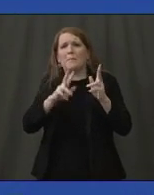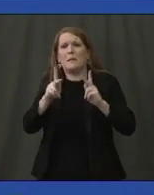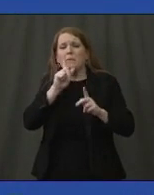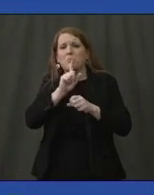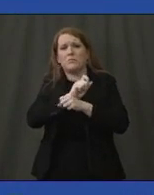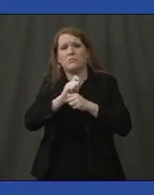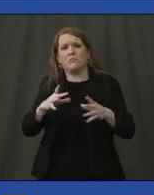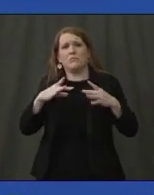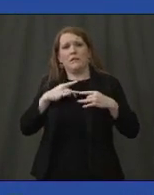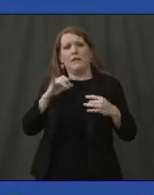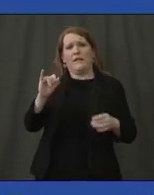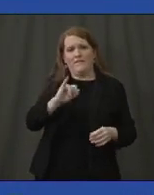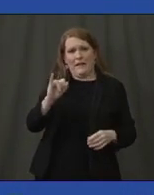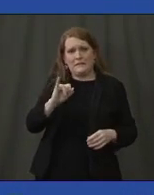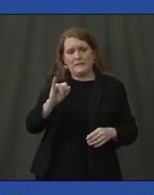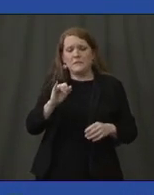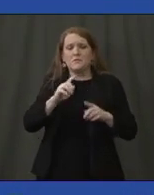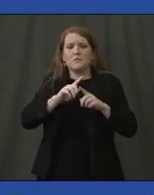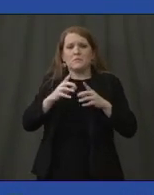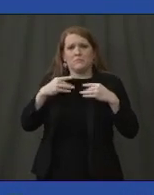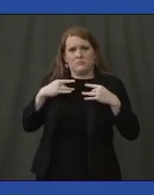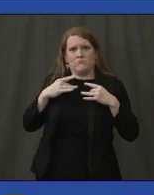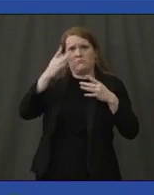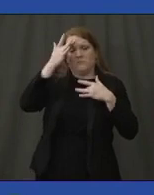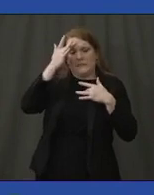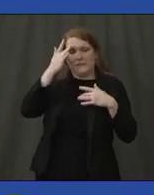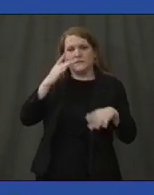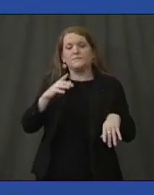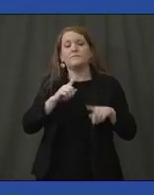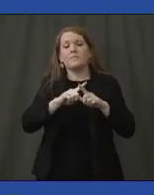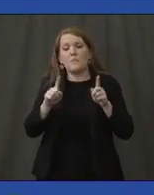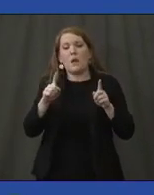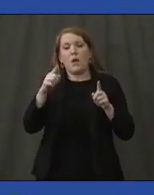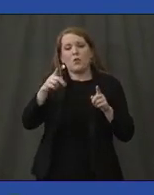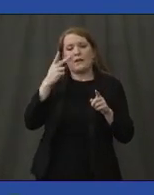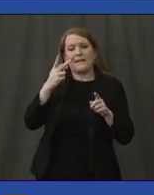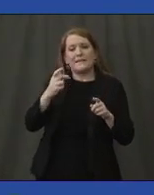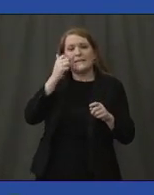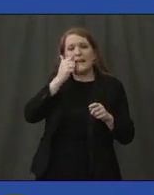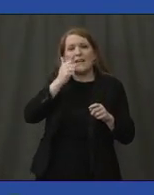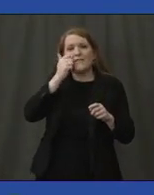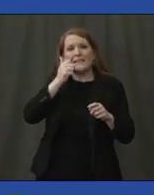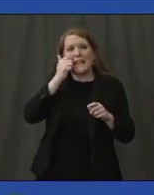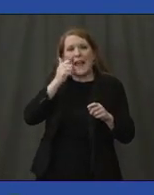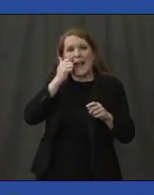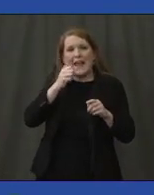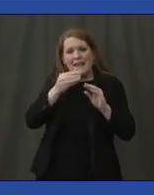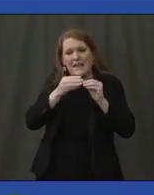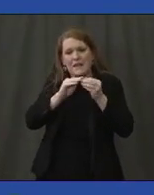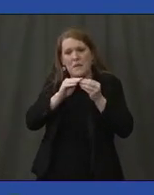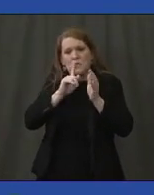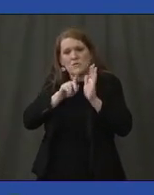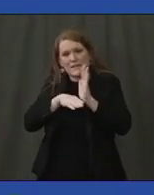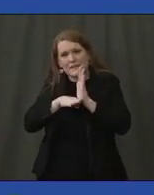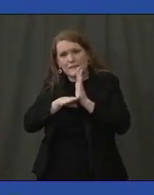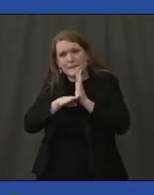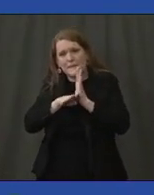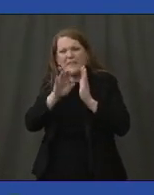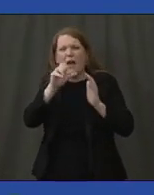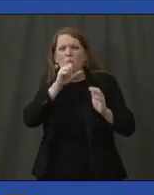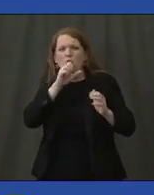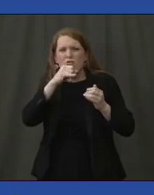not going up day by day. The daily count line, that orange line, is going up, again, on a linear basis.